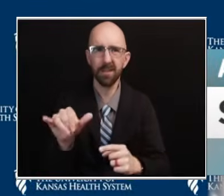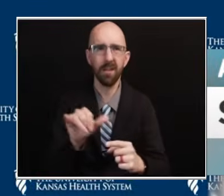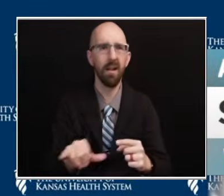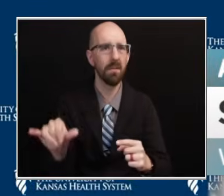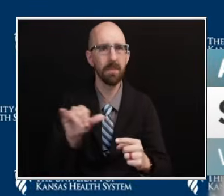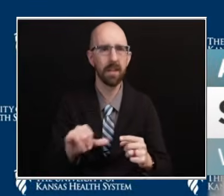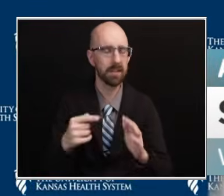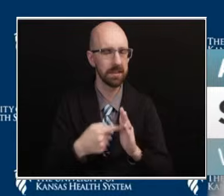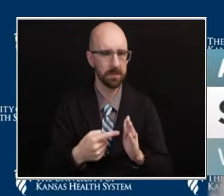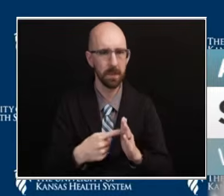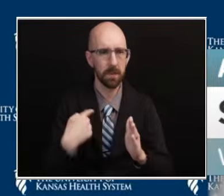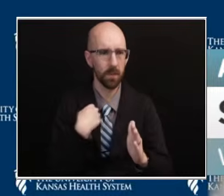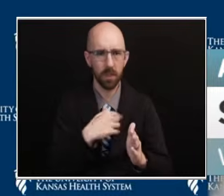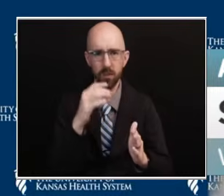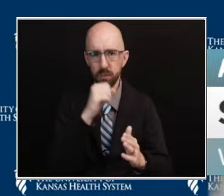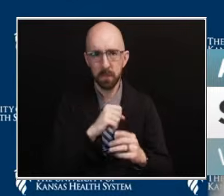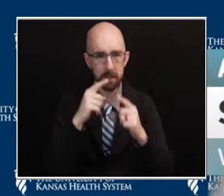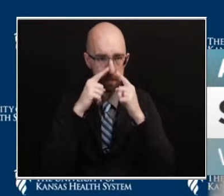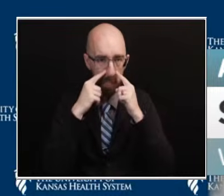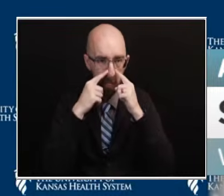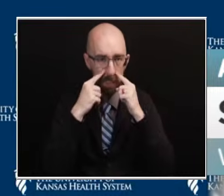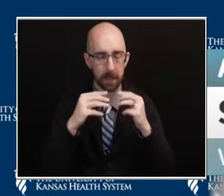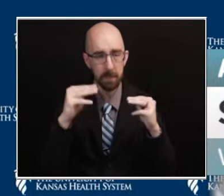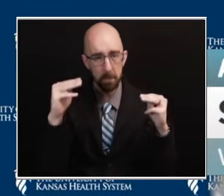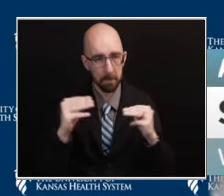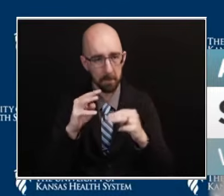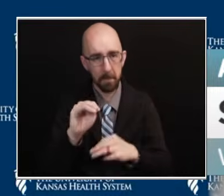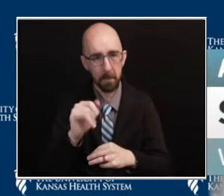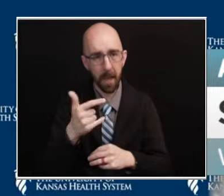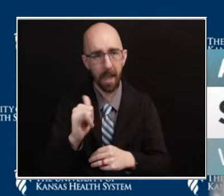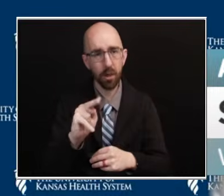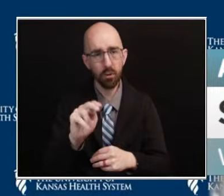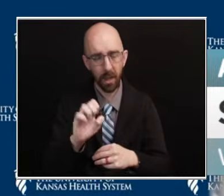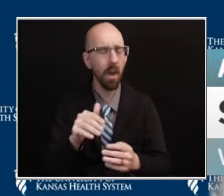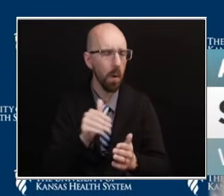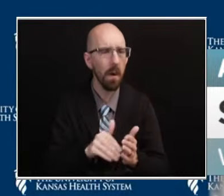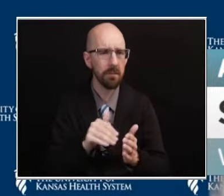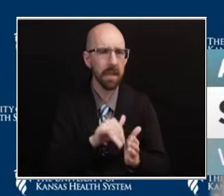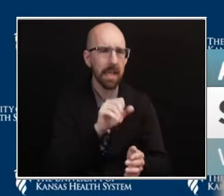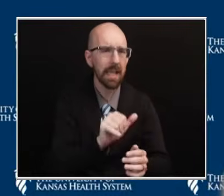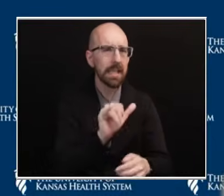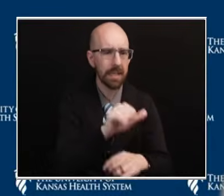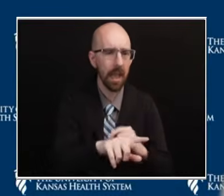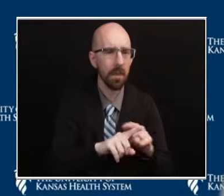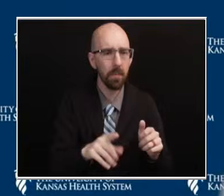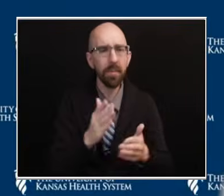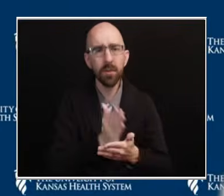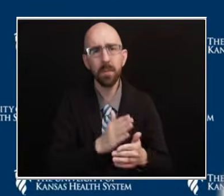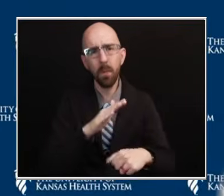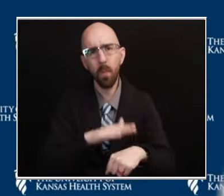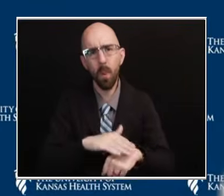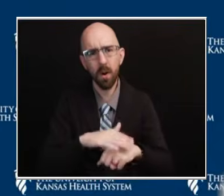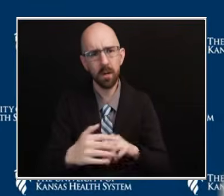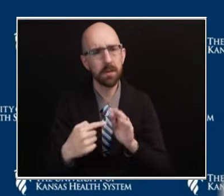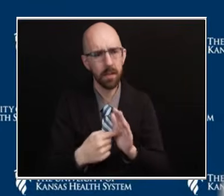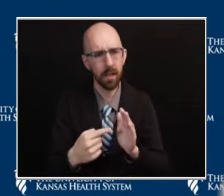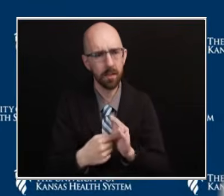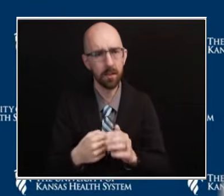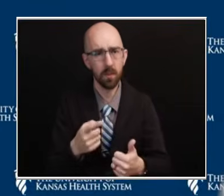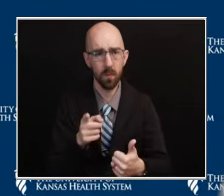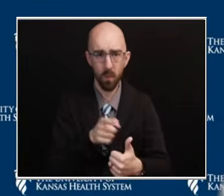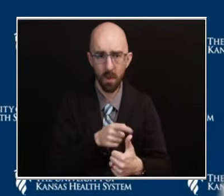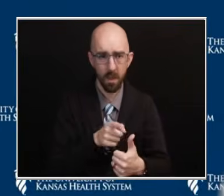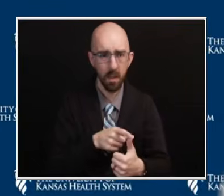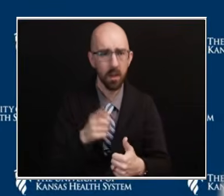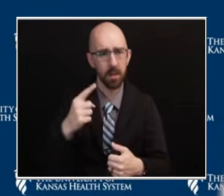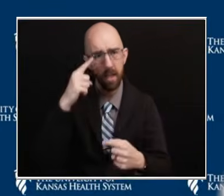We often assume it's sinus or a migraine or something like that, and often it is. But there are some warning signs. One is onset of